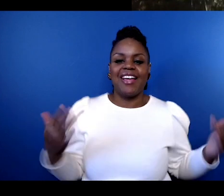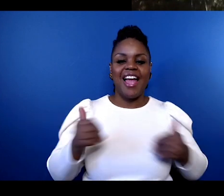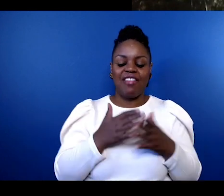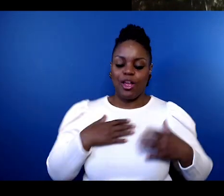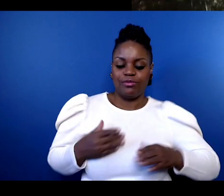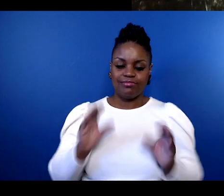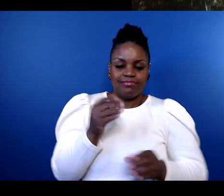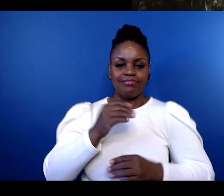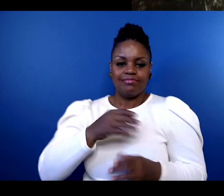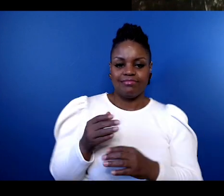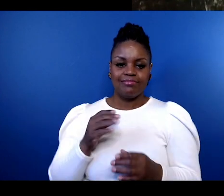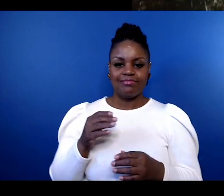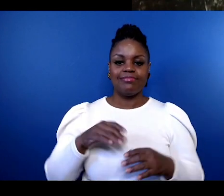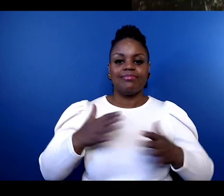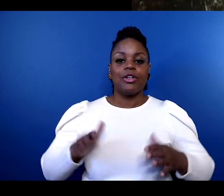switch directions.